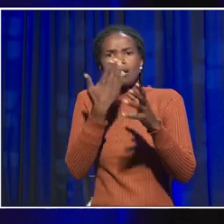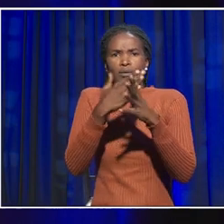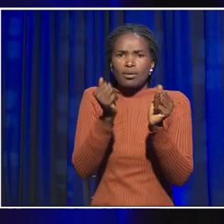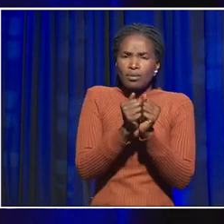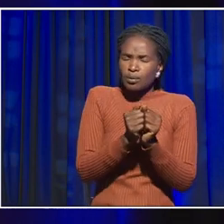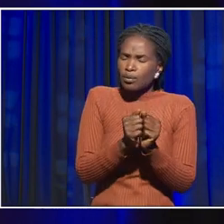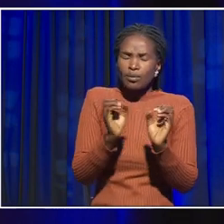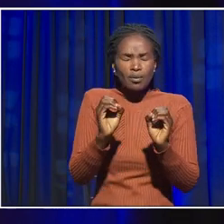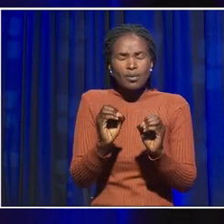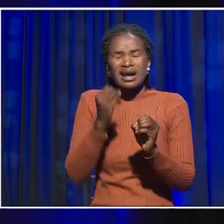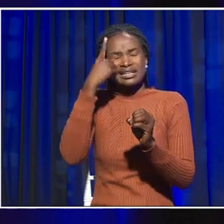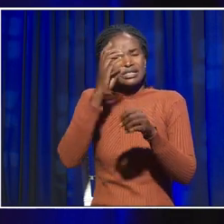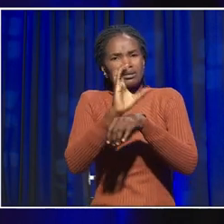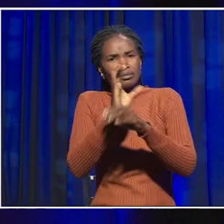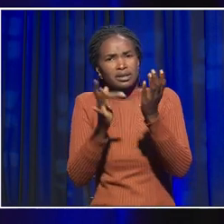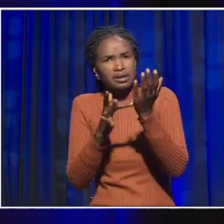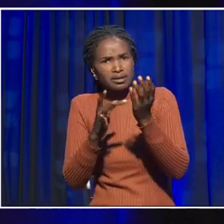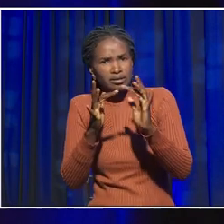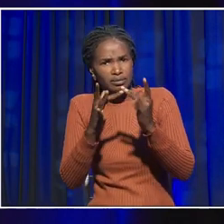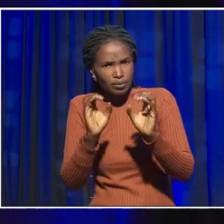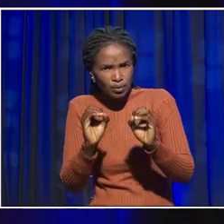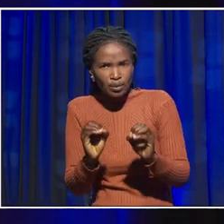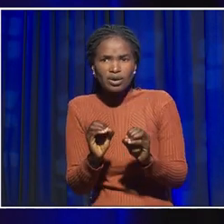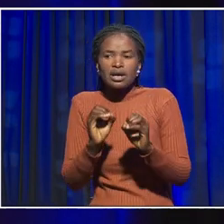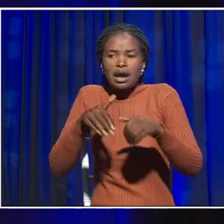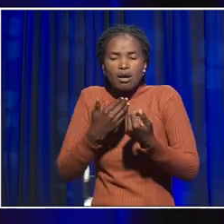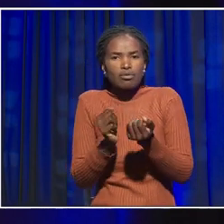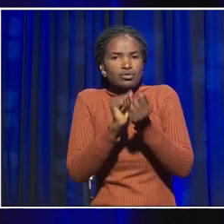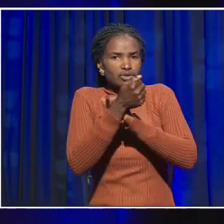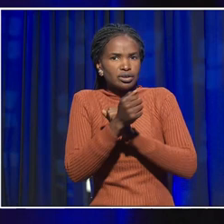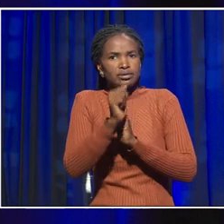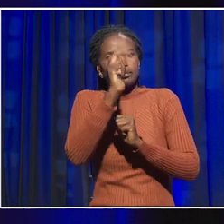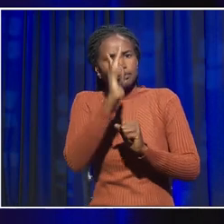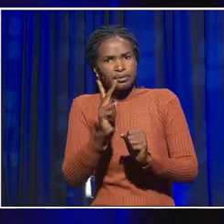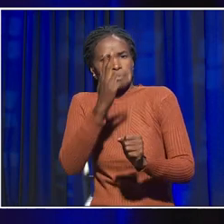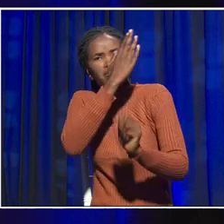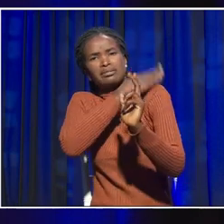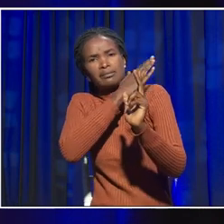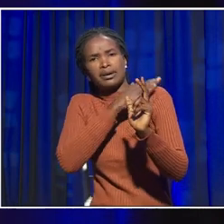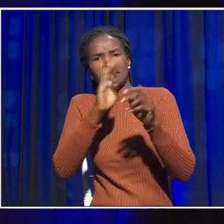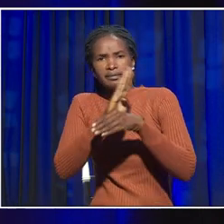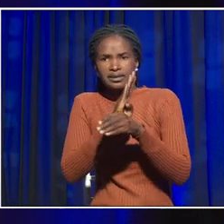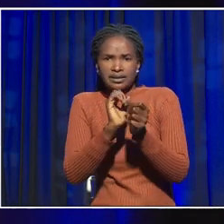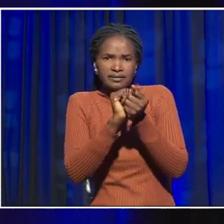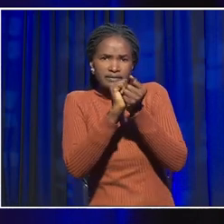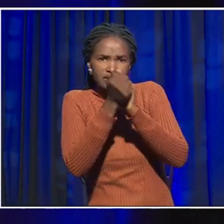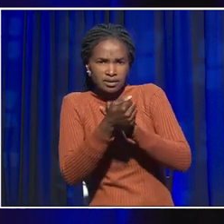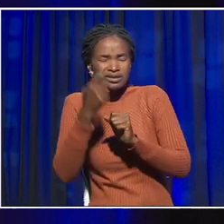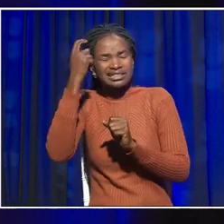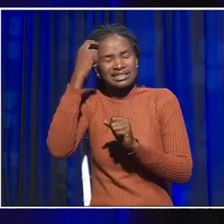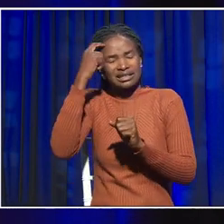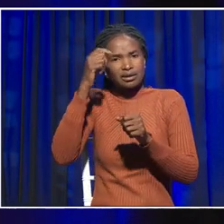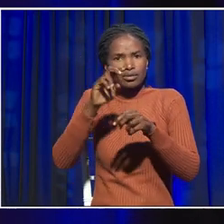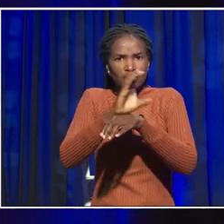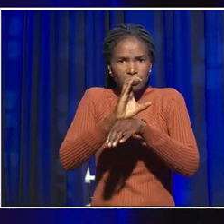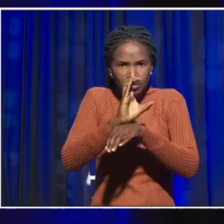this. I think very, very important. I think the last survey they've done, maybe as an average population of